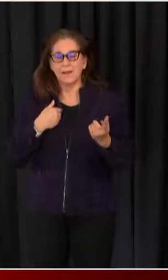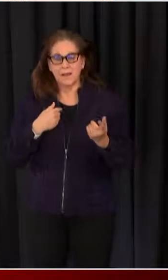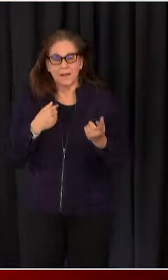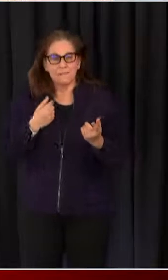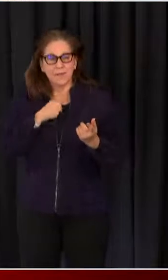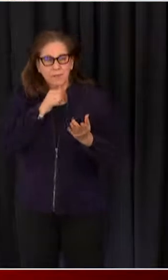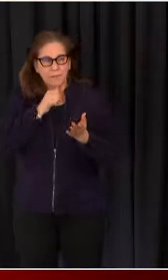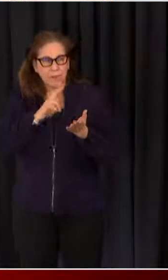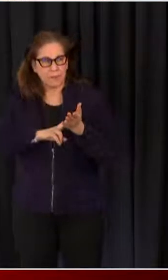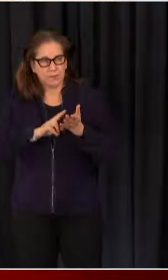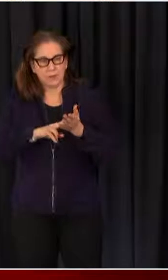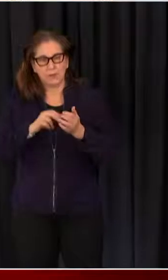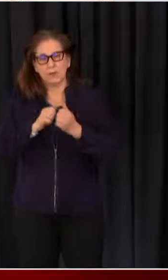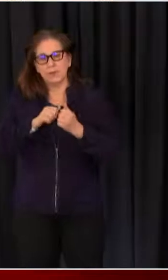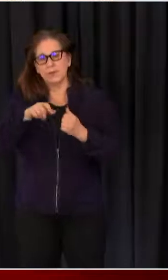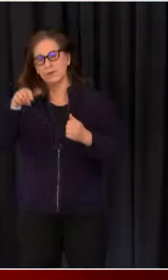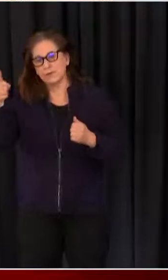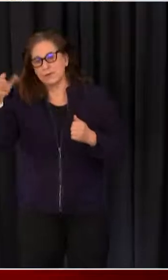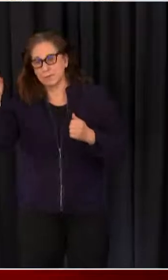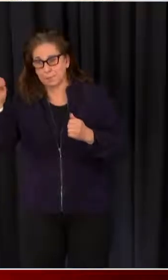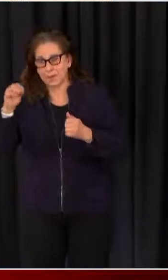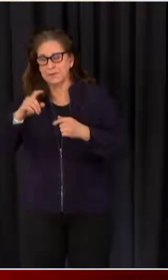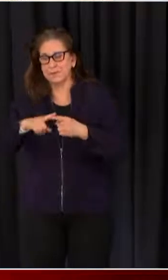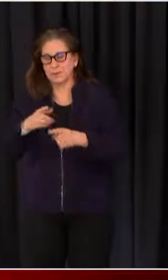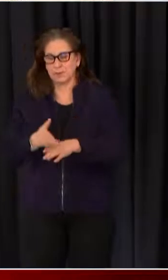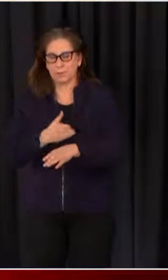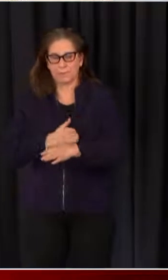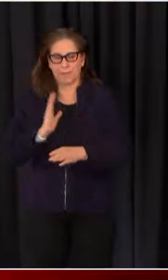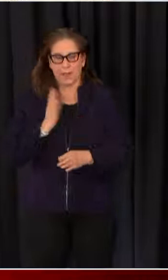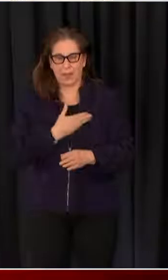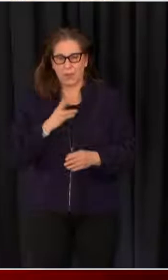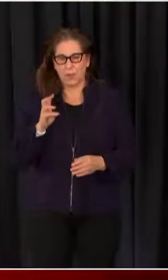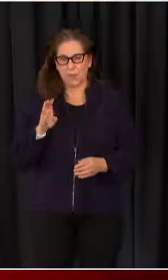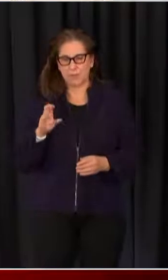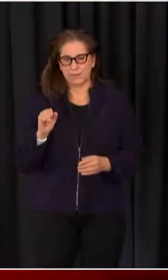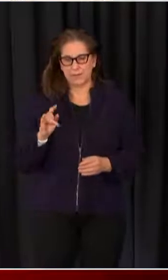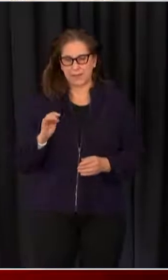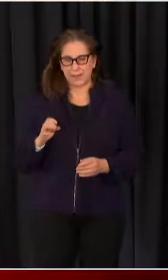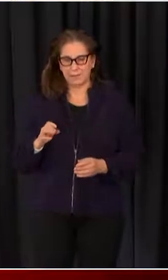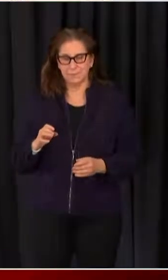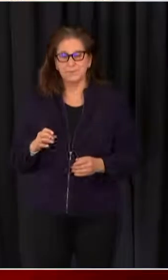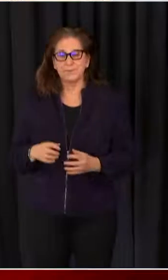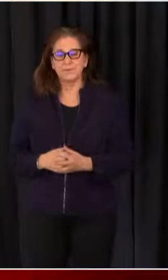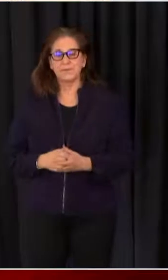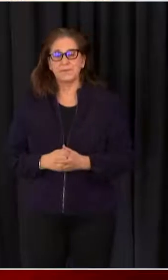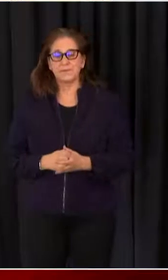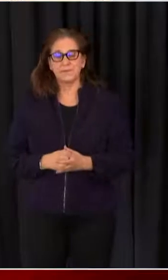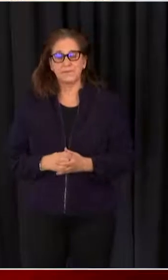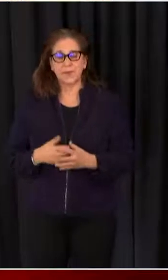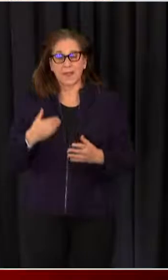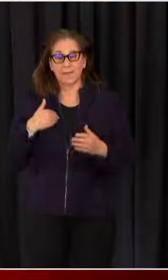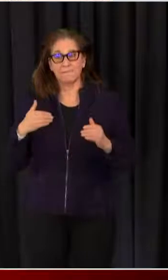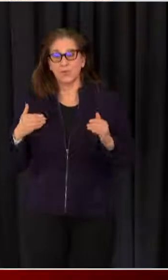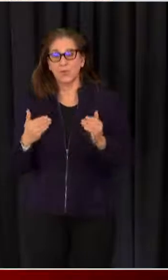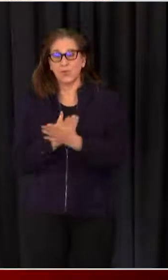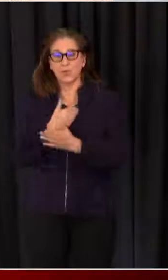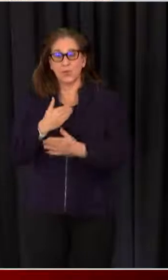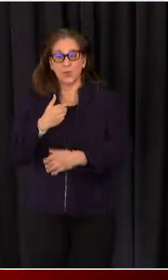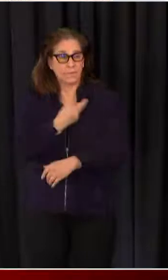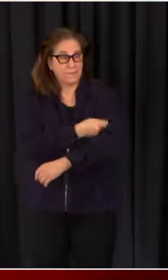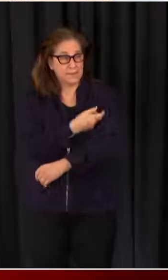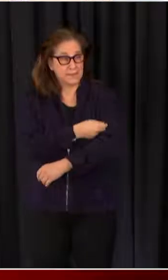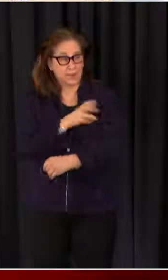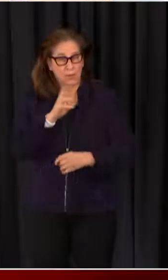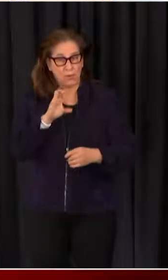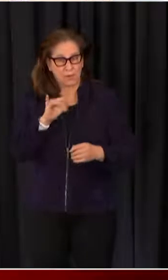A new path forward for vaccination appointments as well, and we'll spend a little bit more time talking